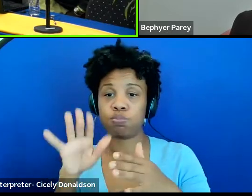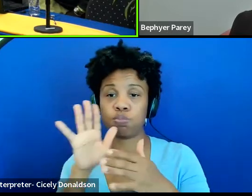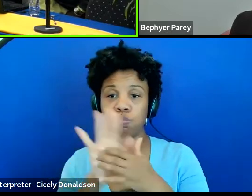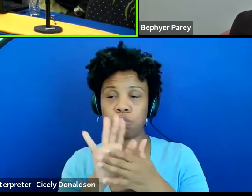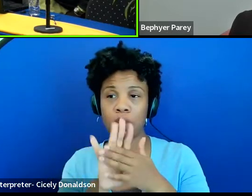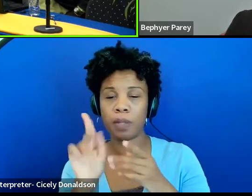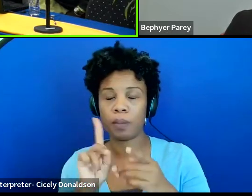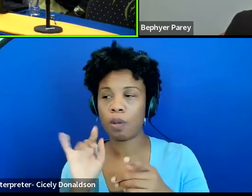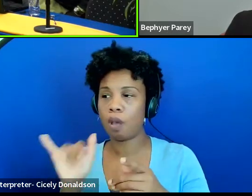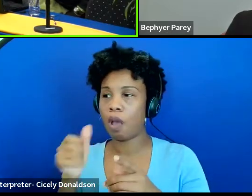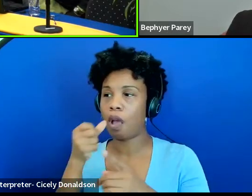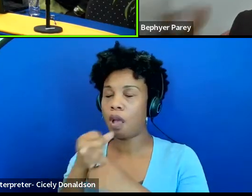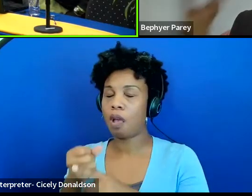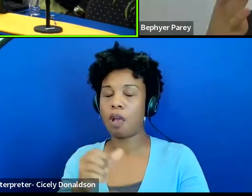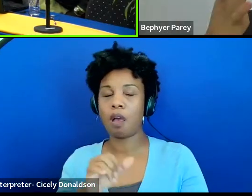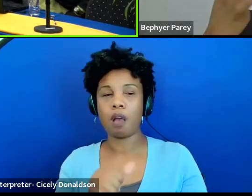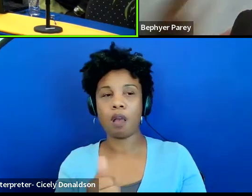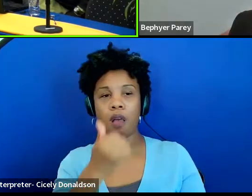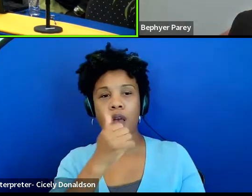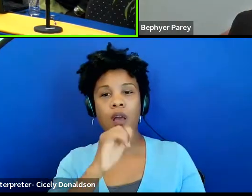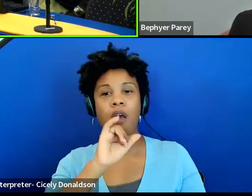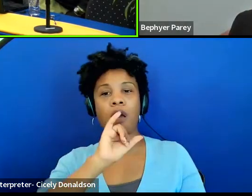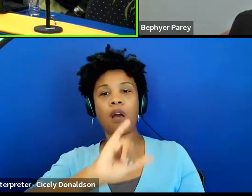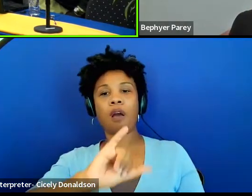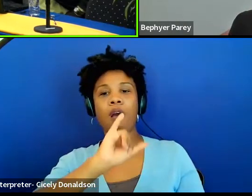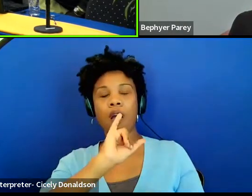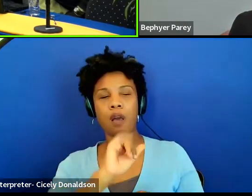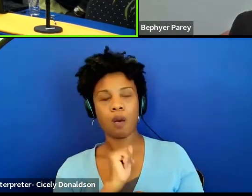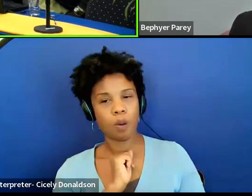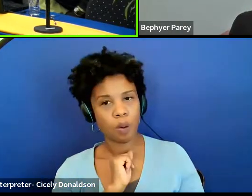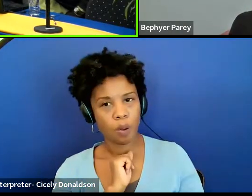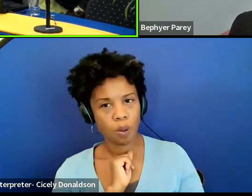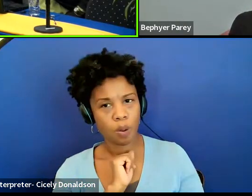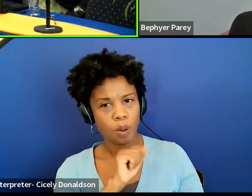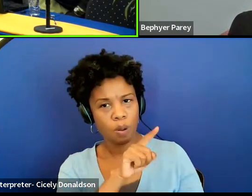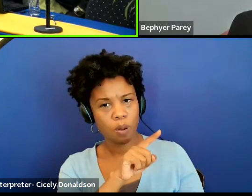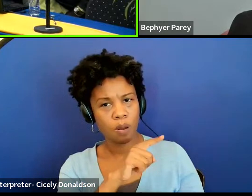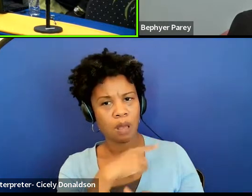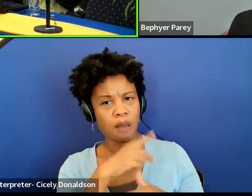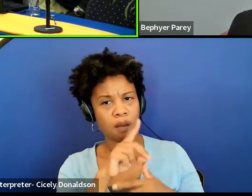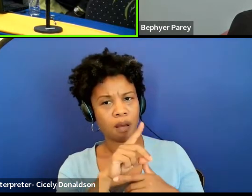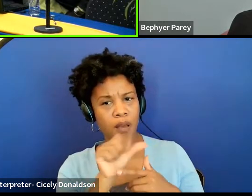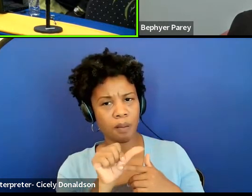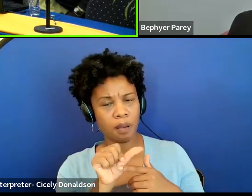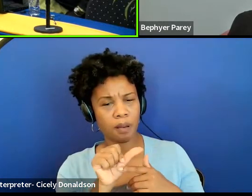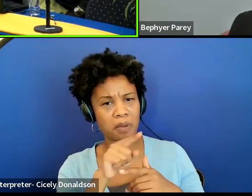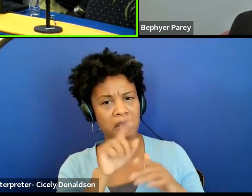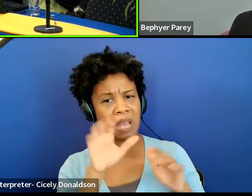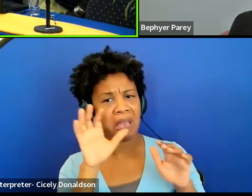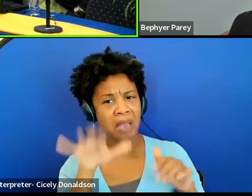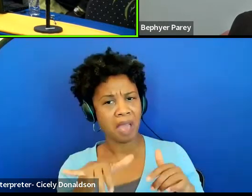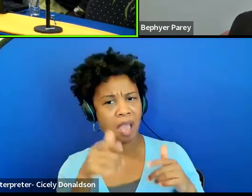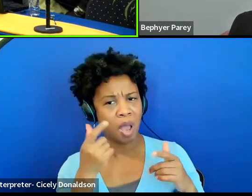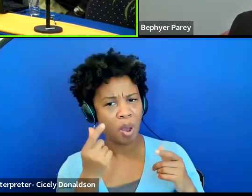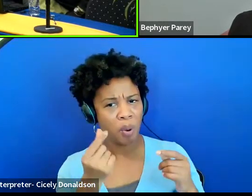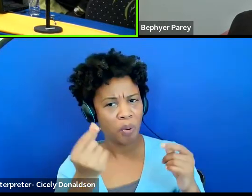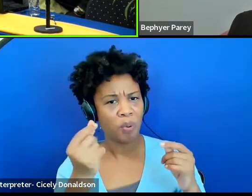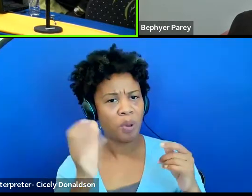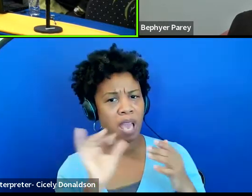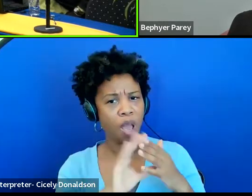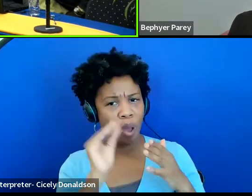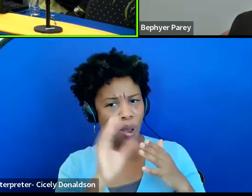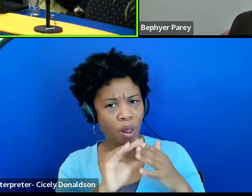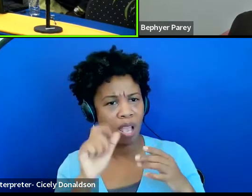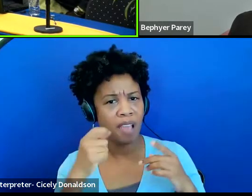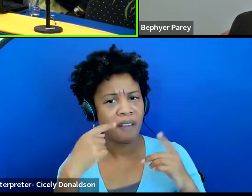people understood that she, a person with a disability, can sit and perform just as well